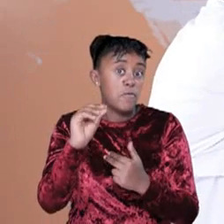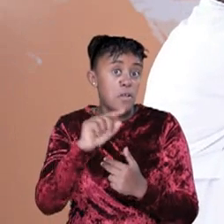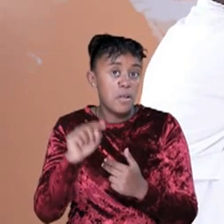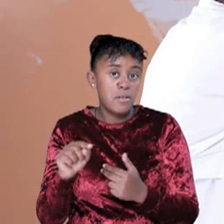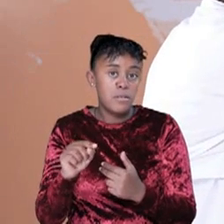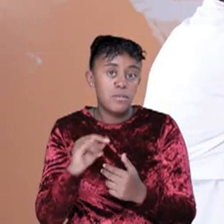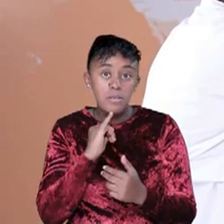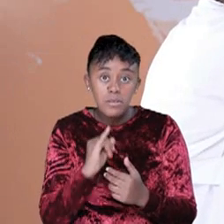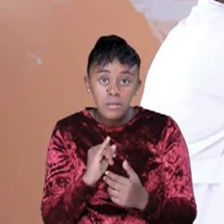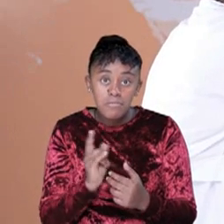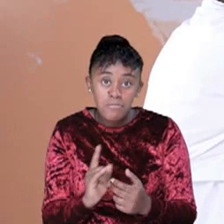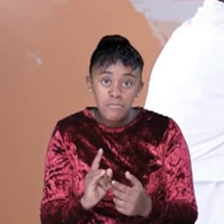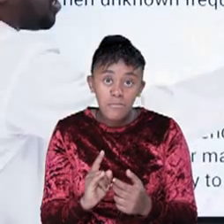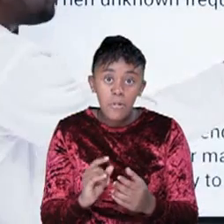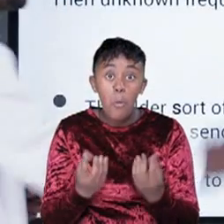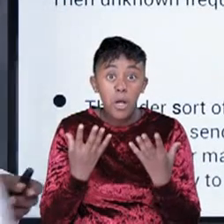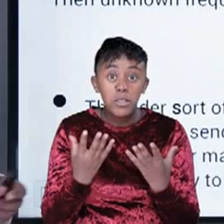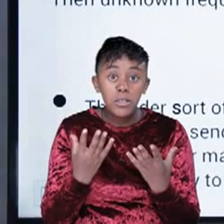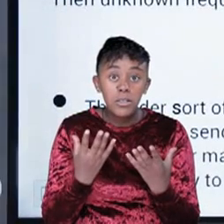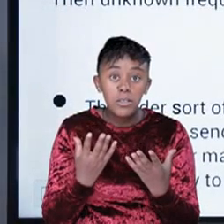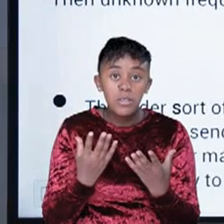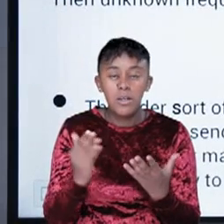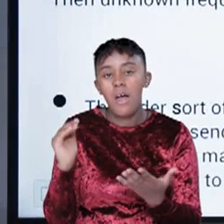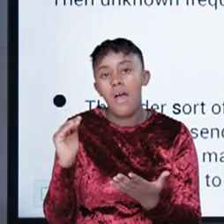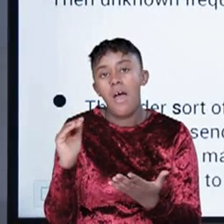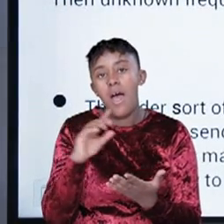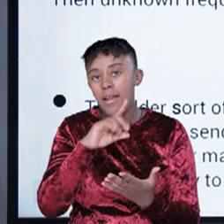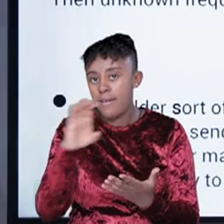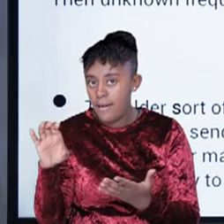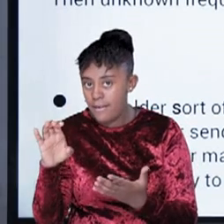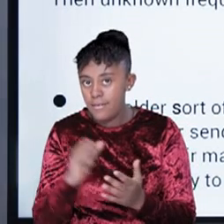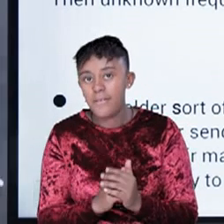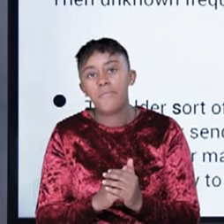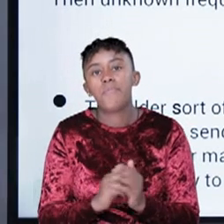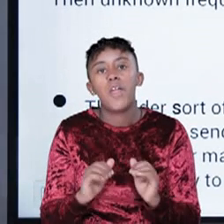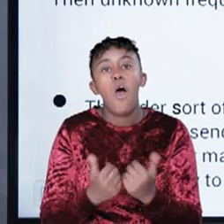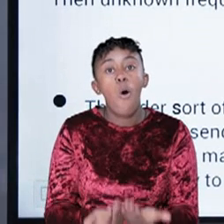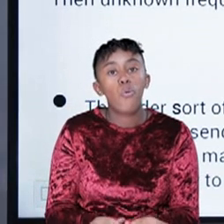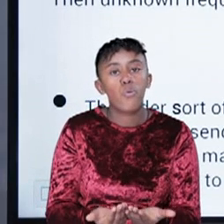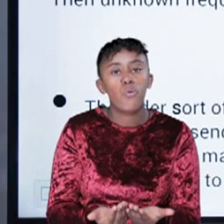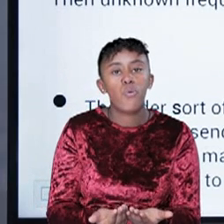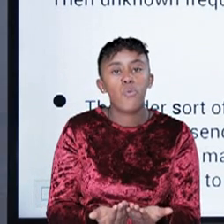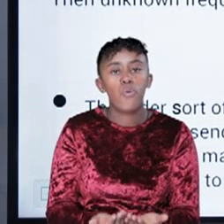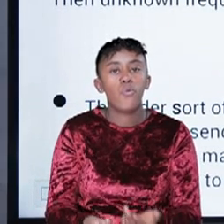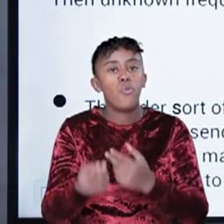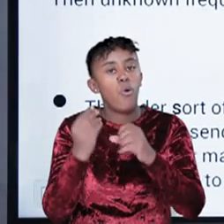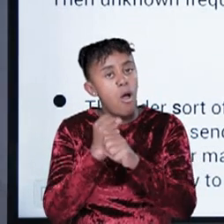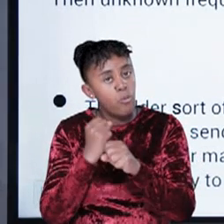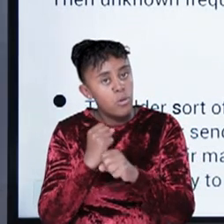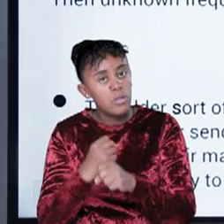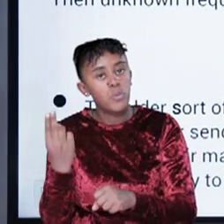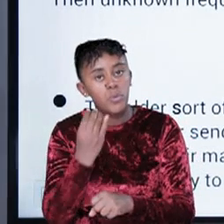of 50 hertz is about how much? 100 hertz. This is how to calculate the